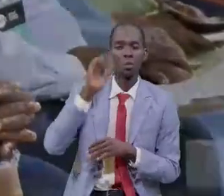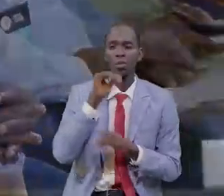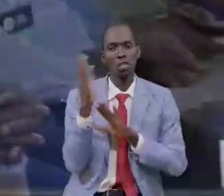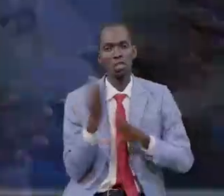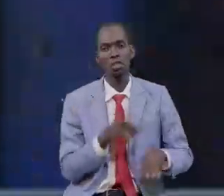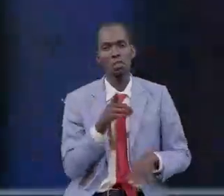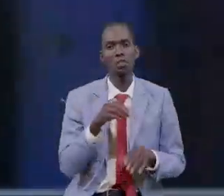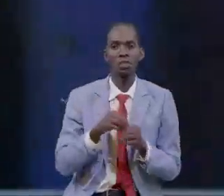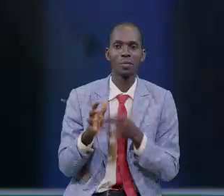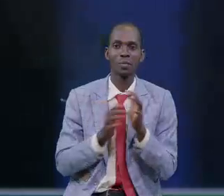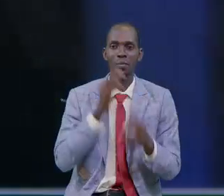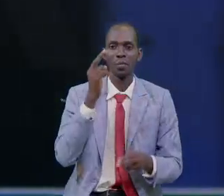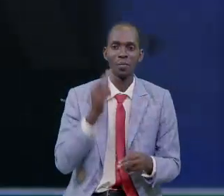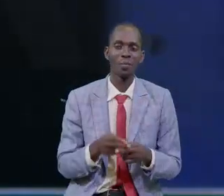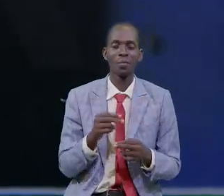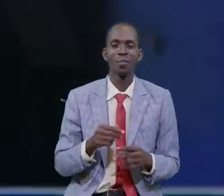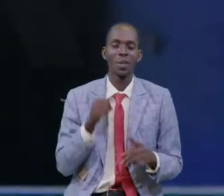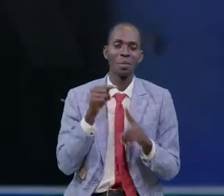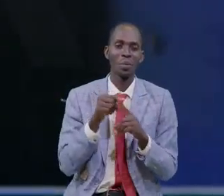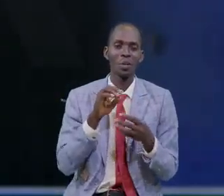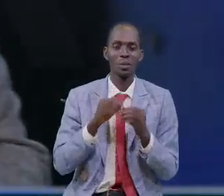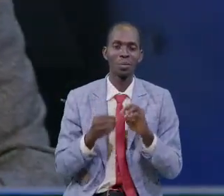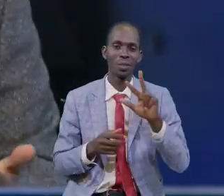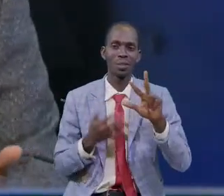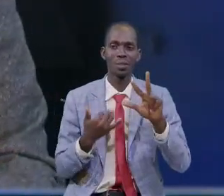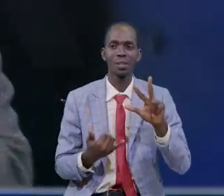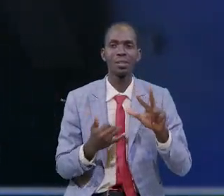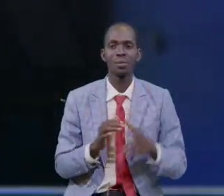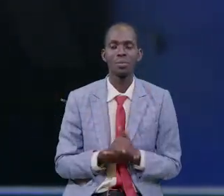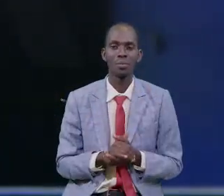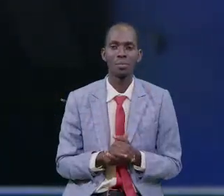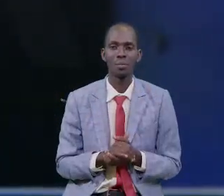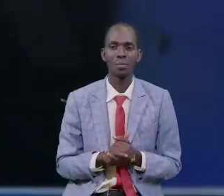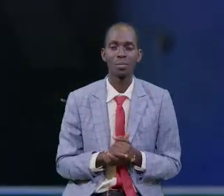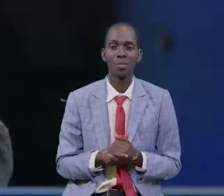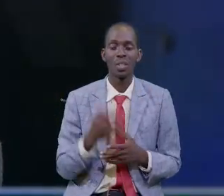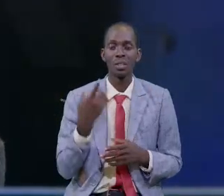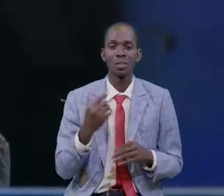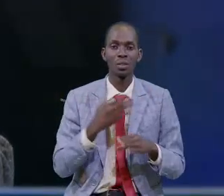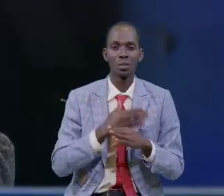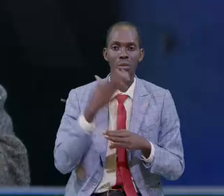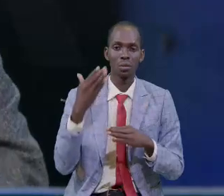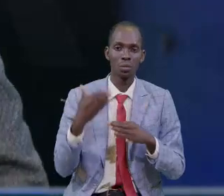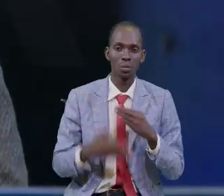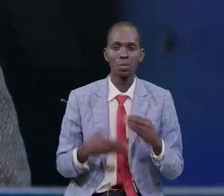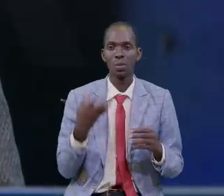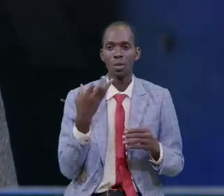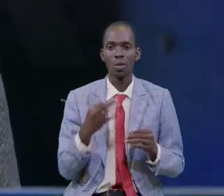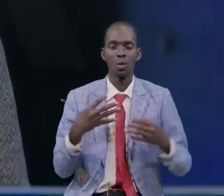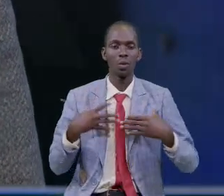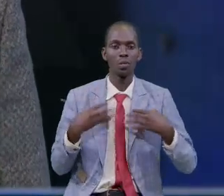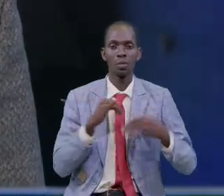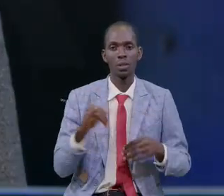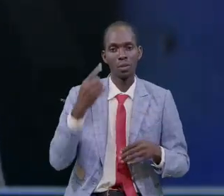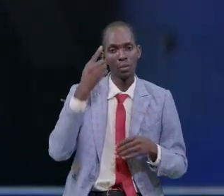We're coming to point number three now. The consummation of healing for his